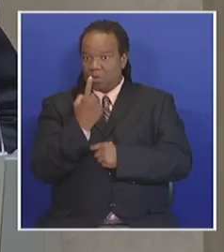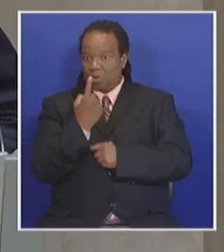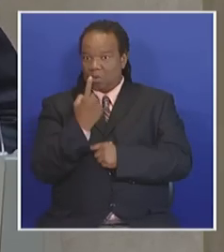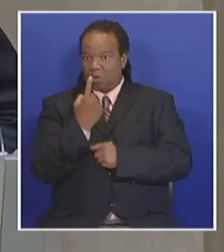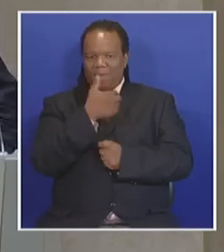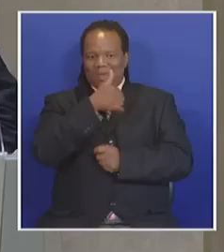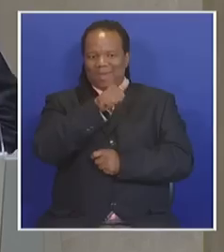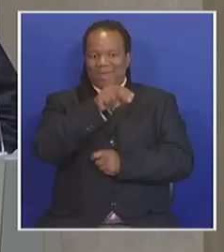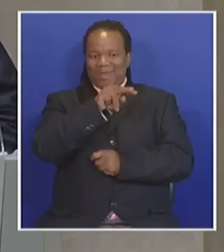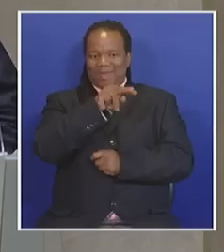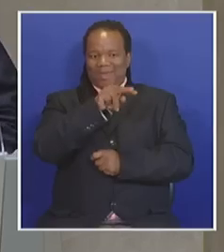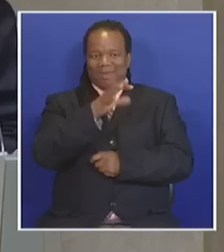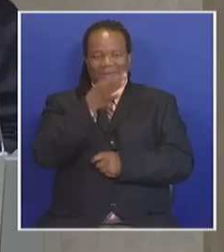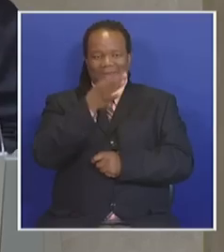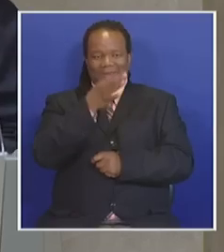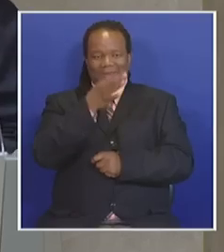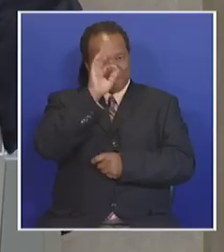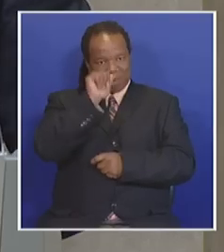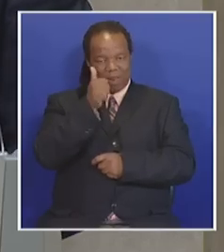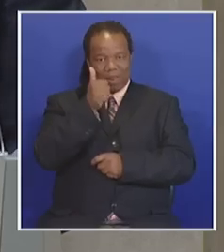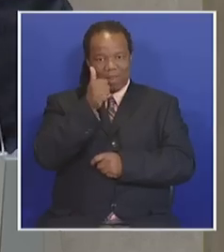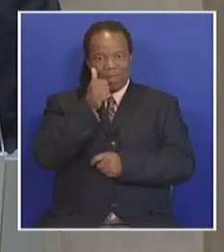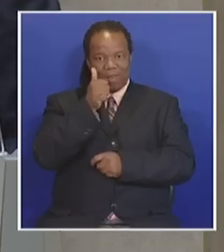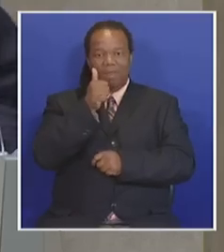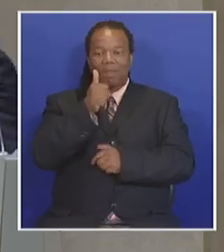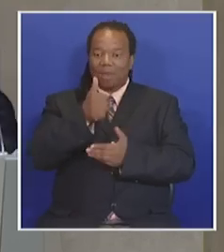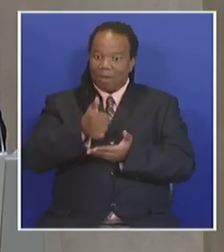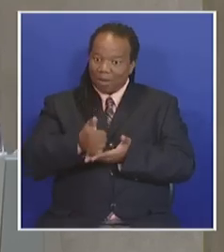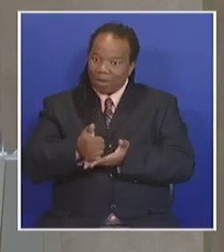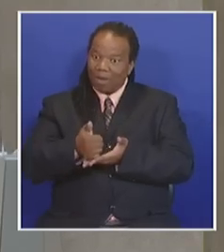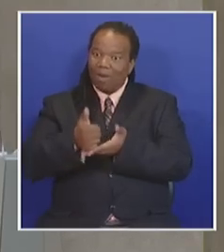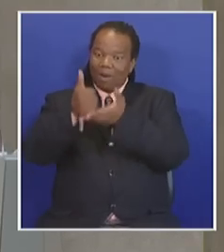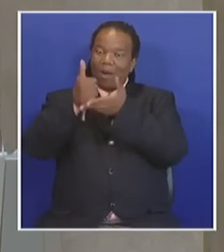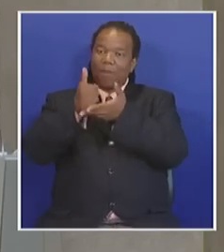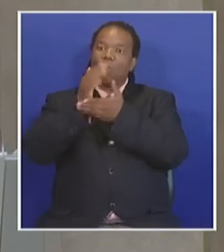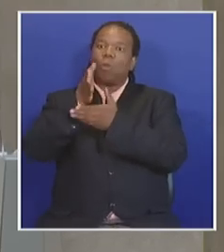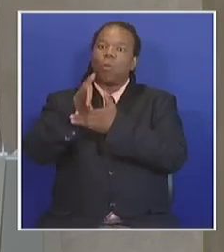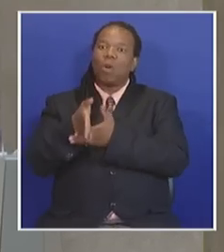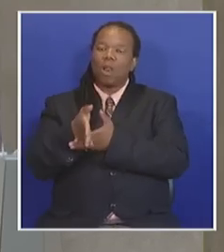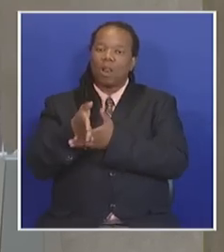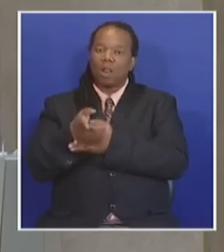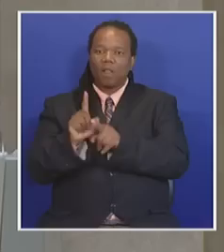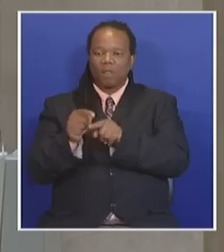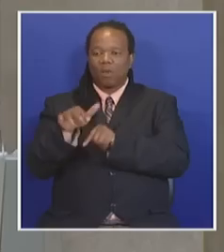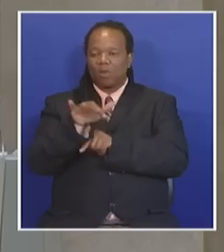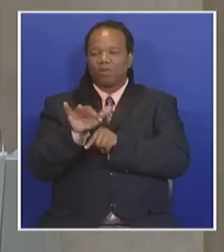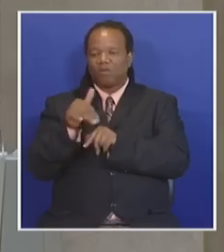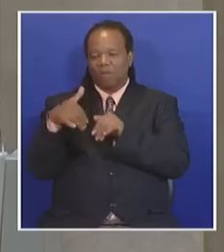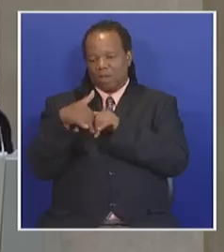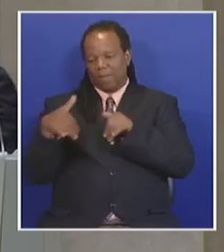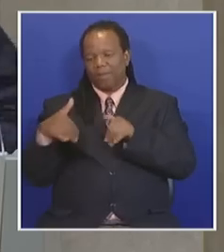that can rescue our people from those apartheid-era conditions. Honorable members, in a bid